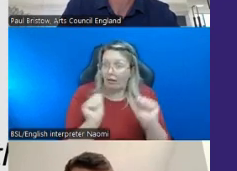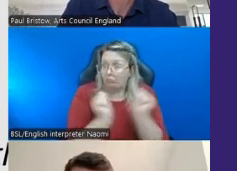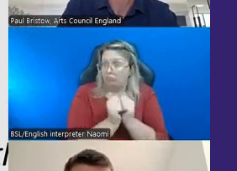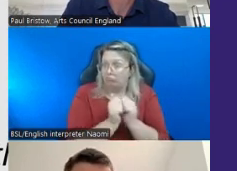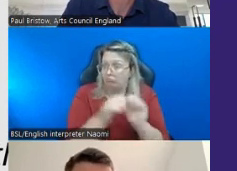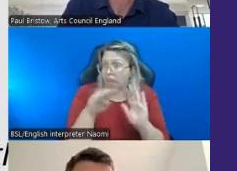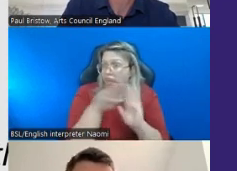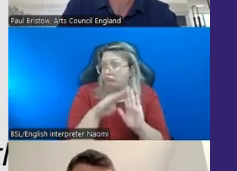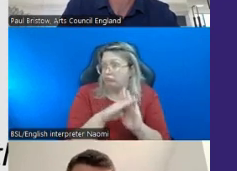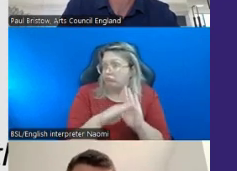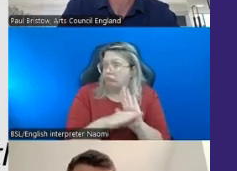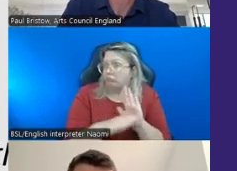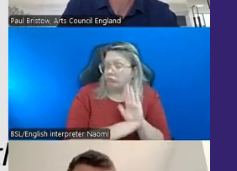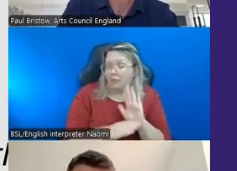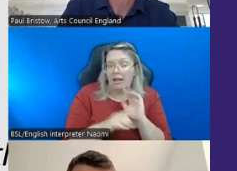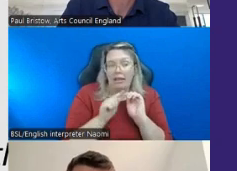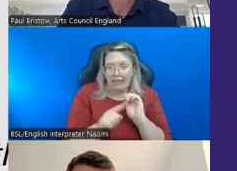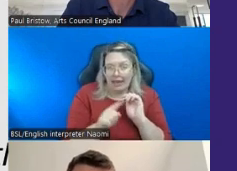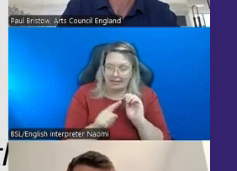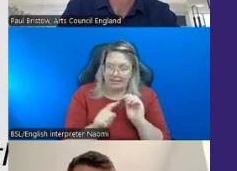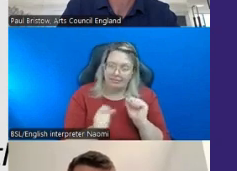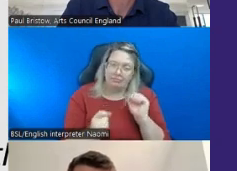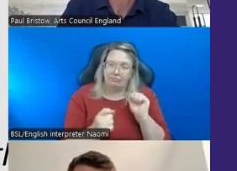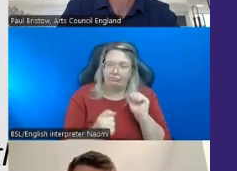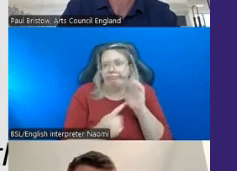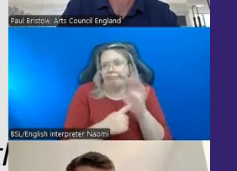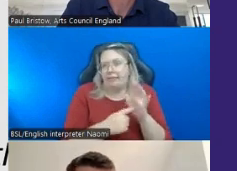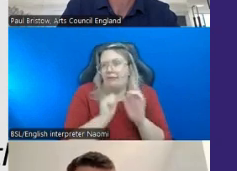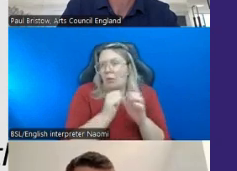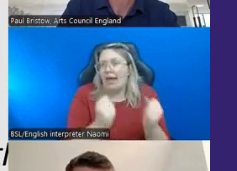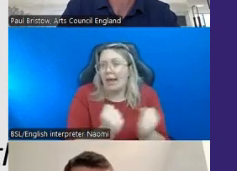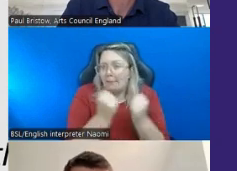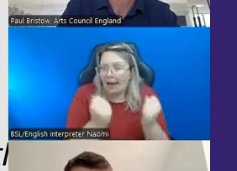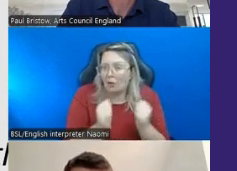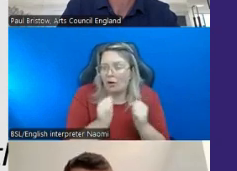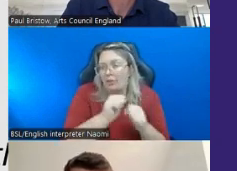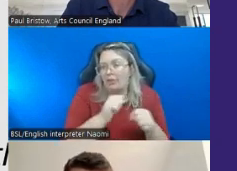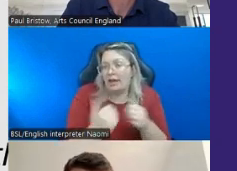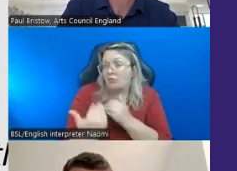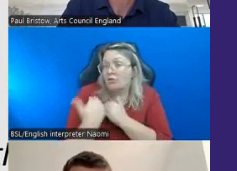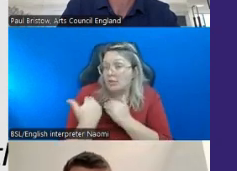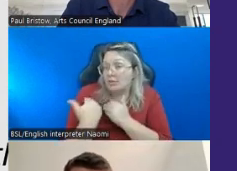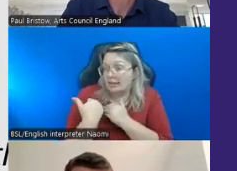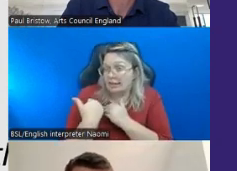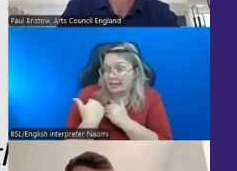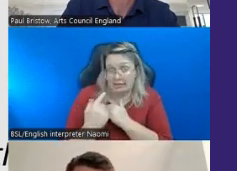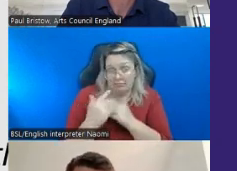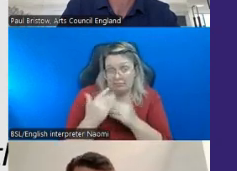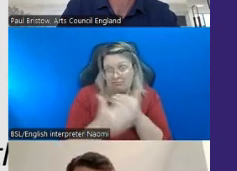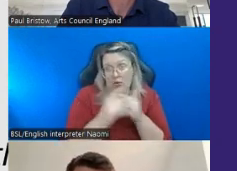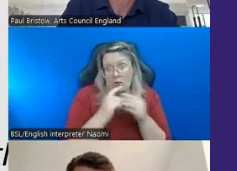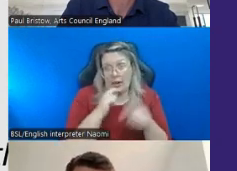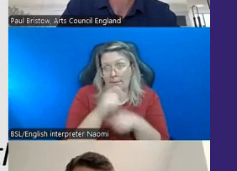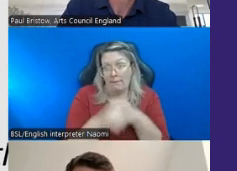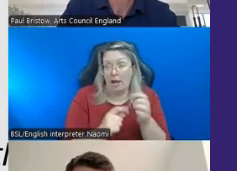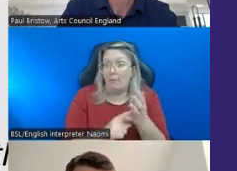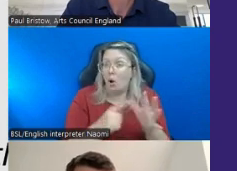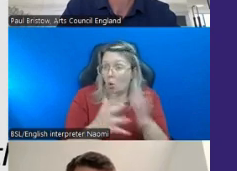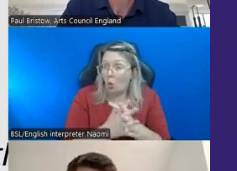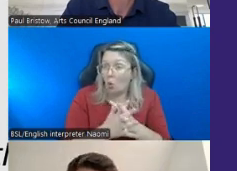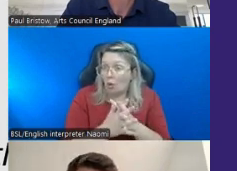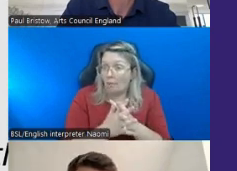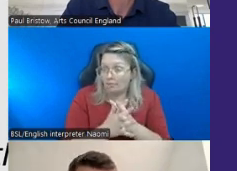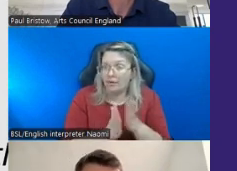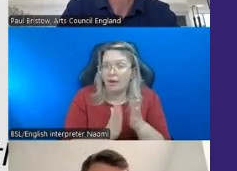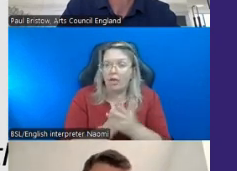competence, which will form the core of their powers and areas of responsibility. And these will eventually become law via the English Devolution Bill when